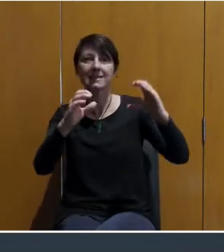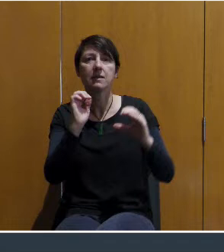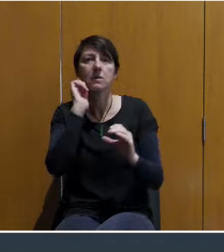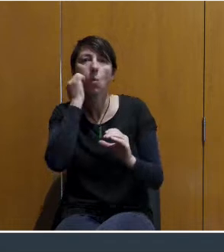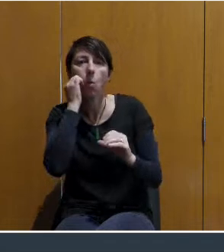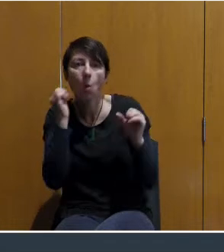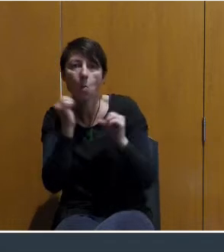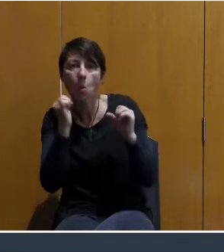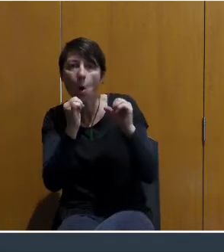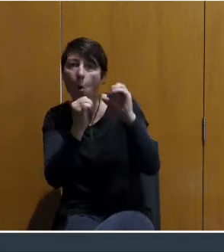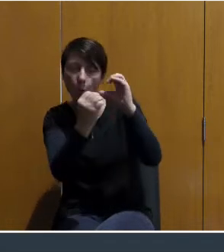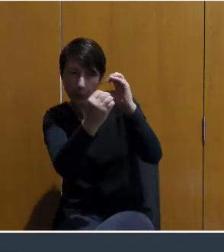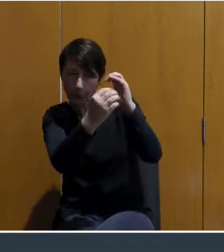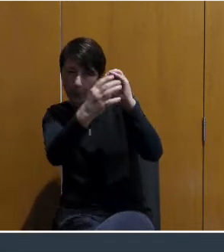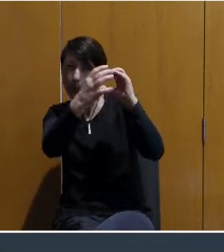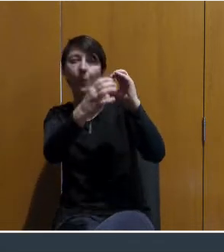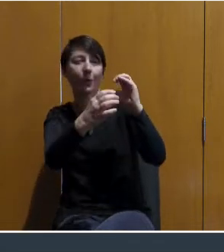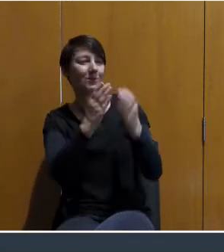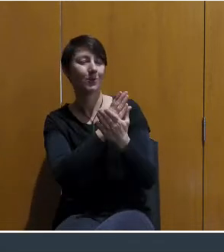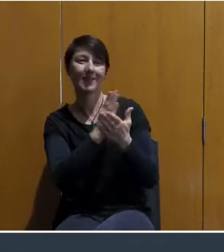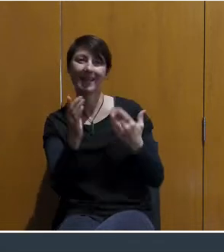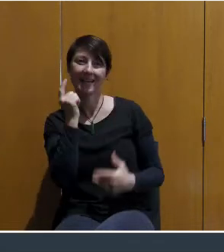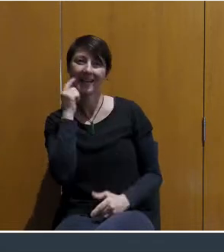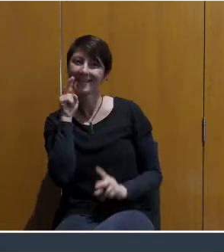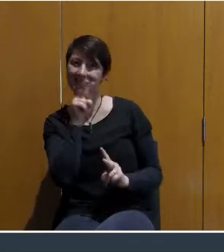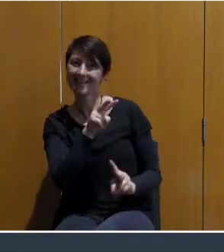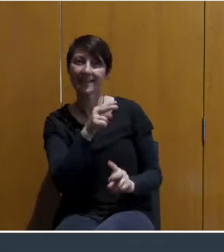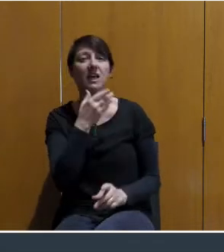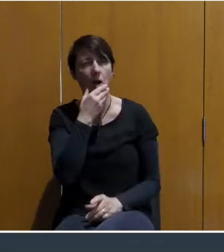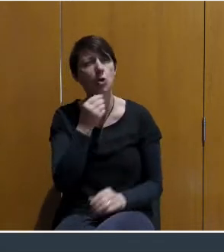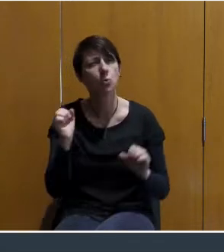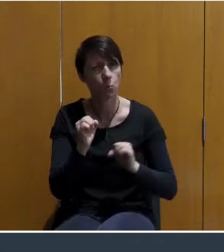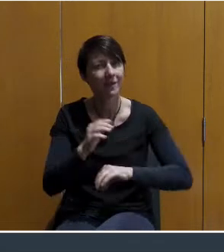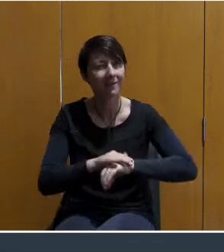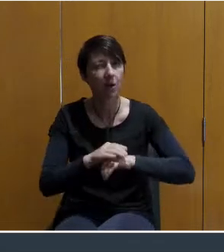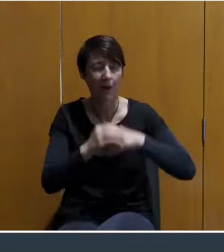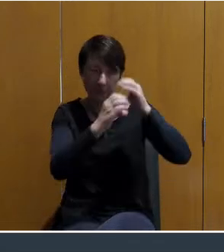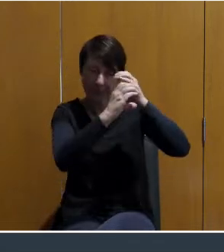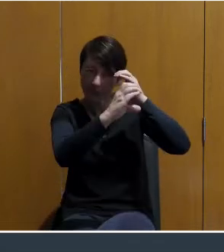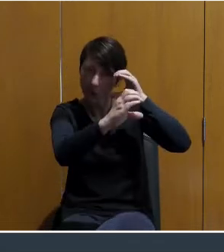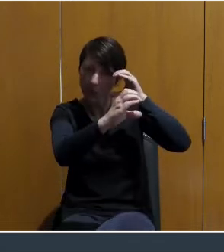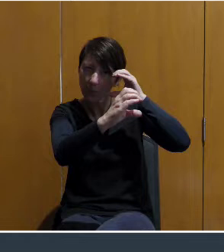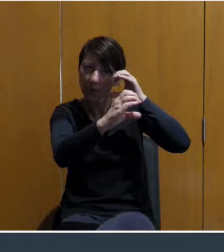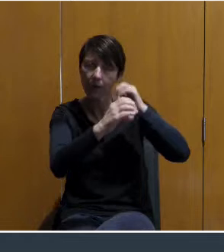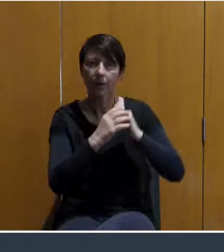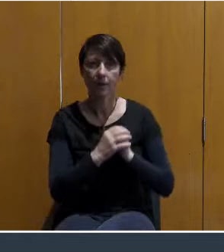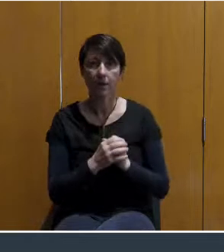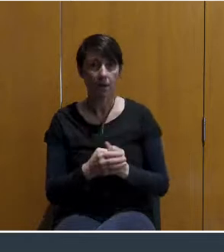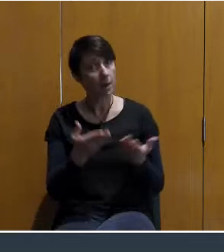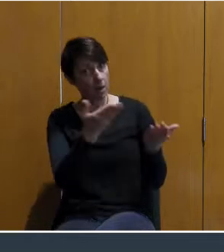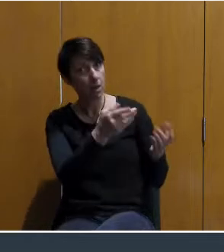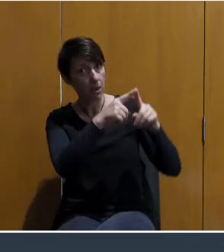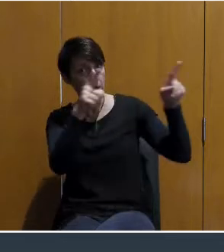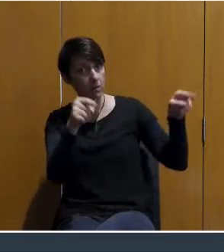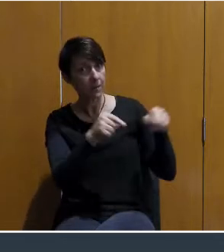make them clear for me to see, and then I can see them. However, you can see how people can't see them, and you can see why